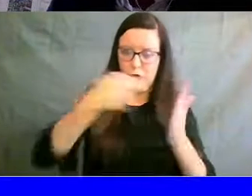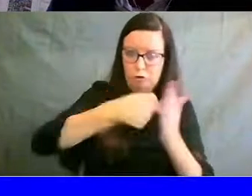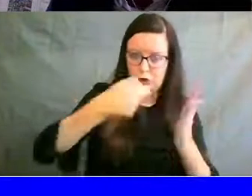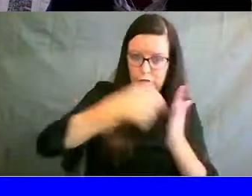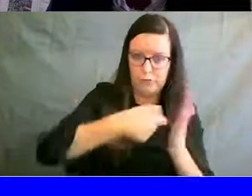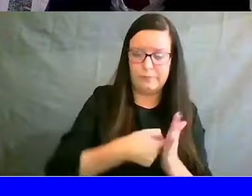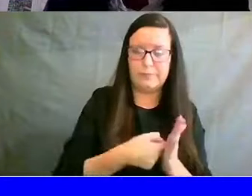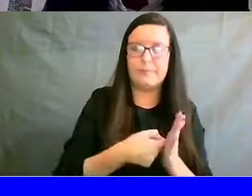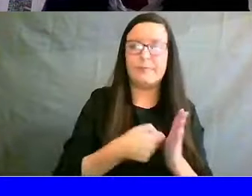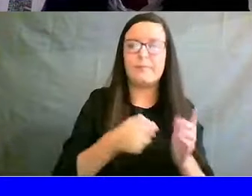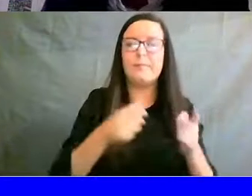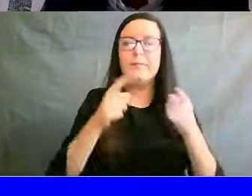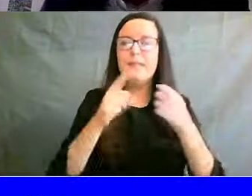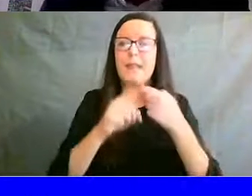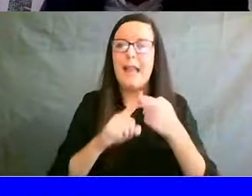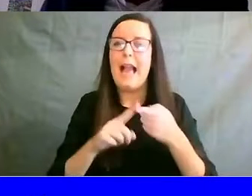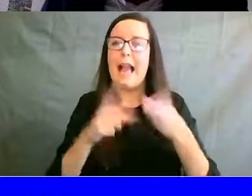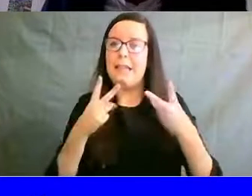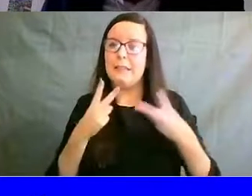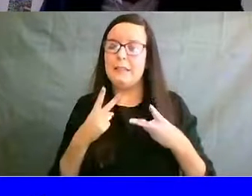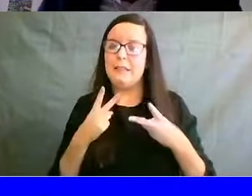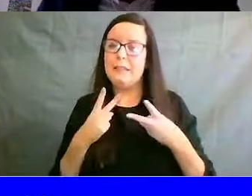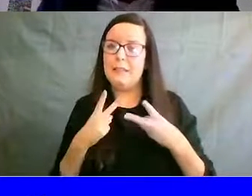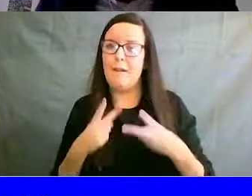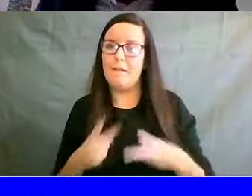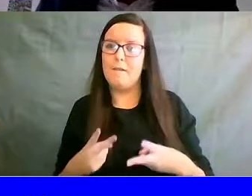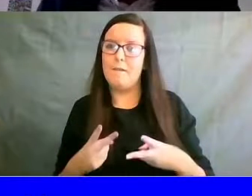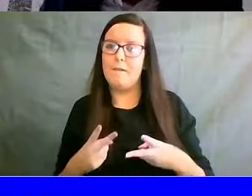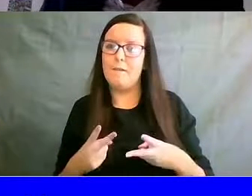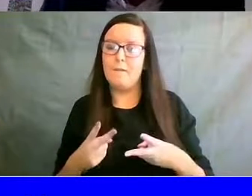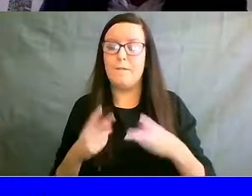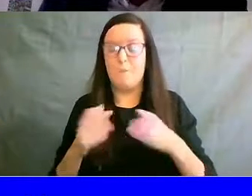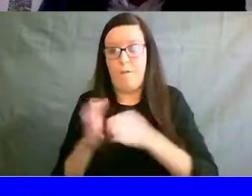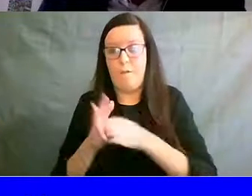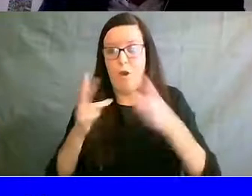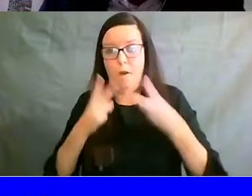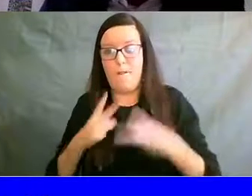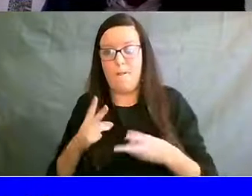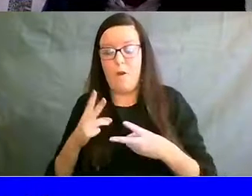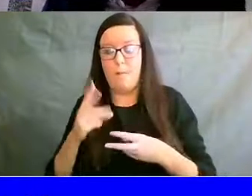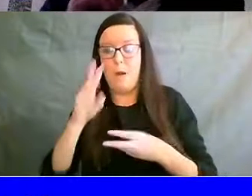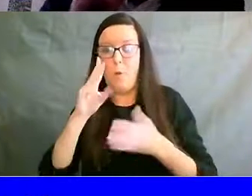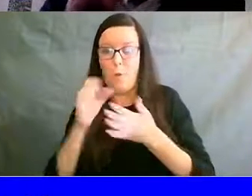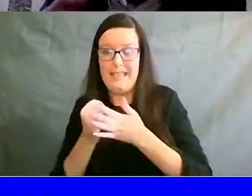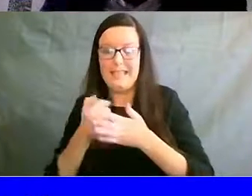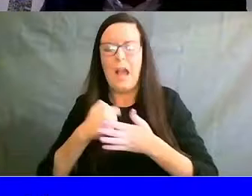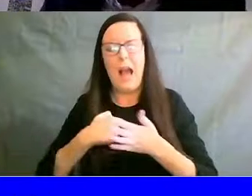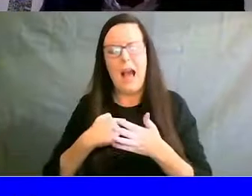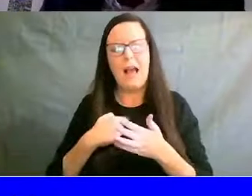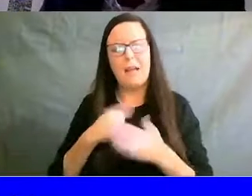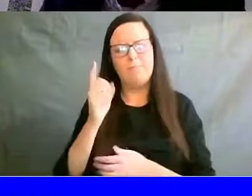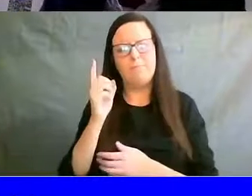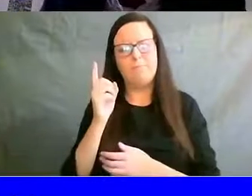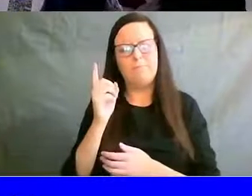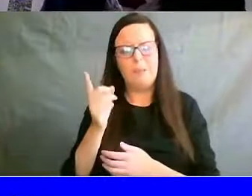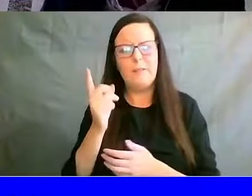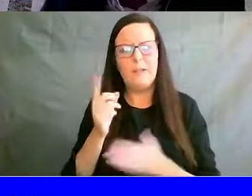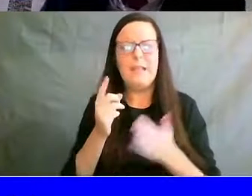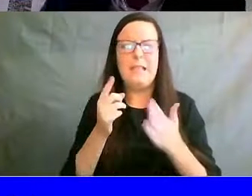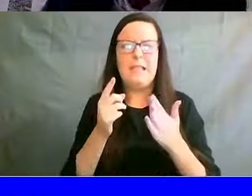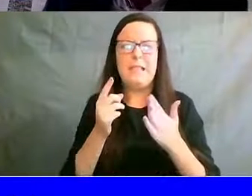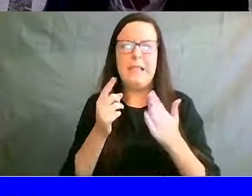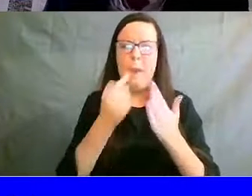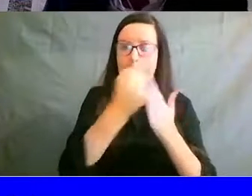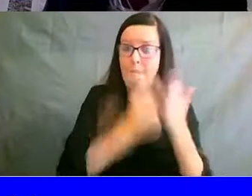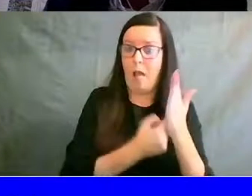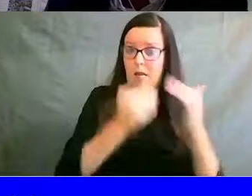inter alia to vulnerable witnesses. And I would suggest that at a policy level, the two recent acts represent a missed opportunity to